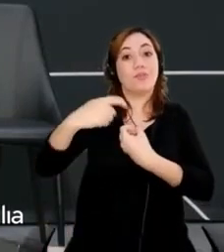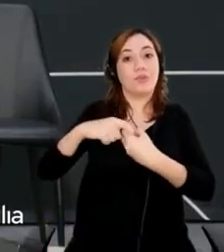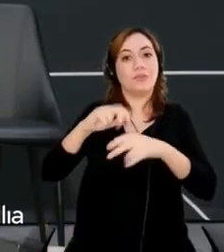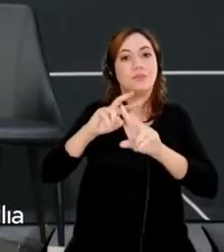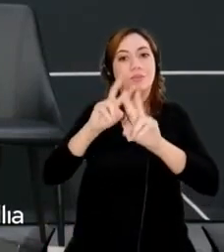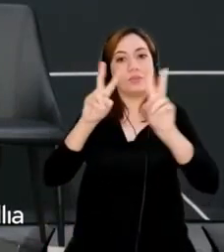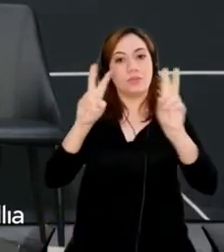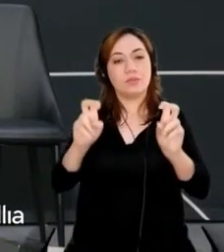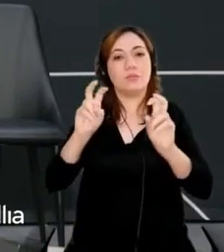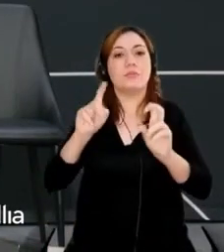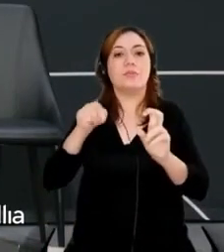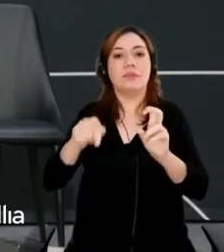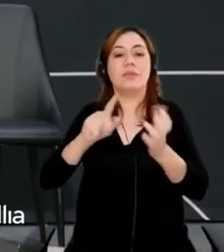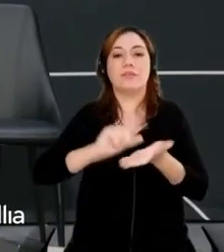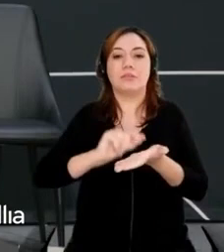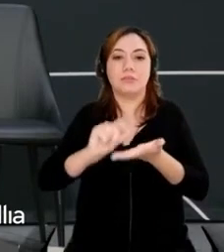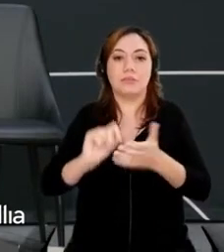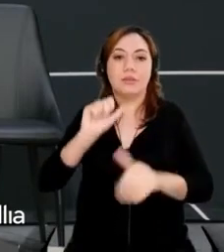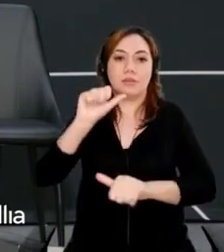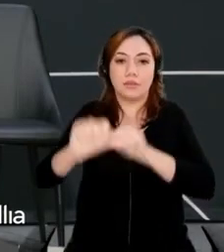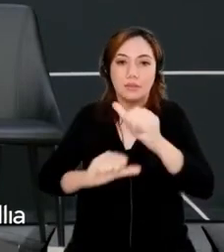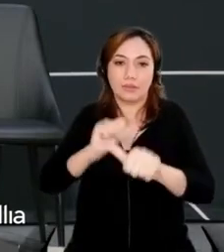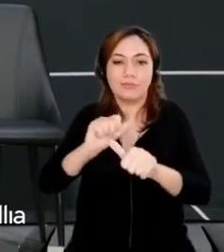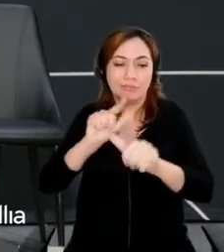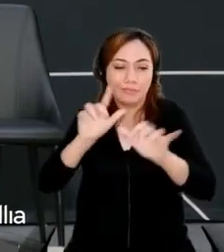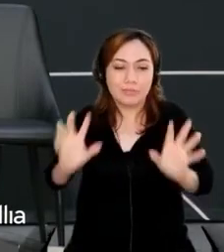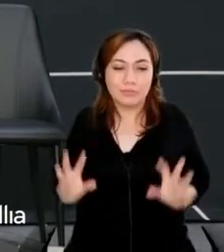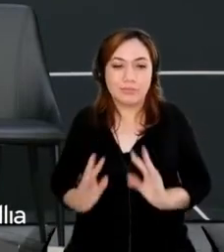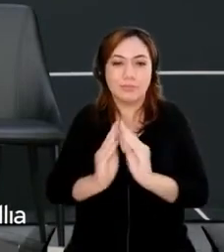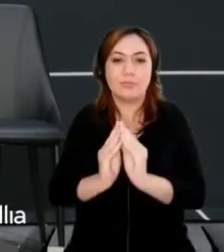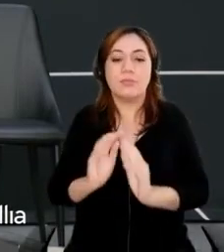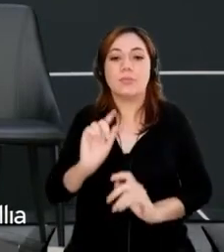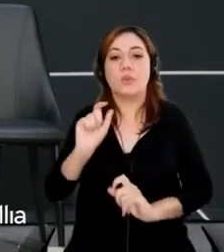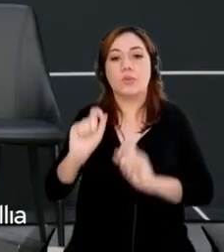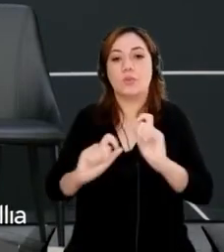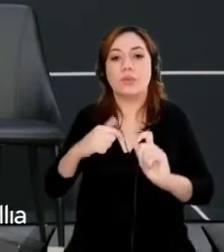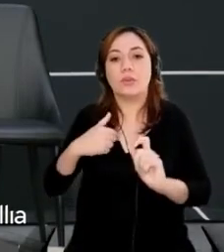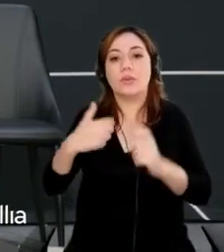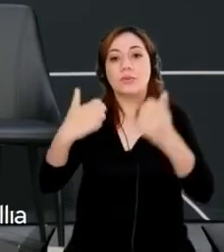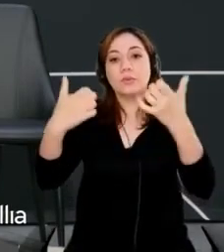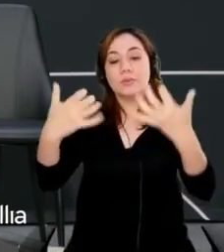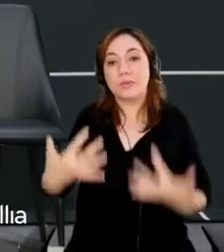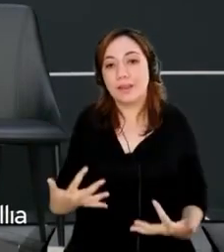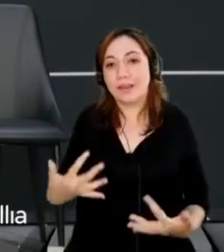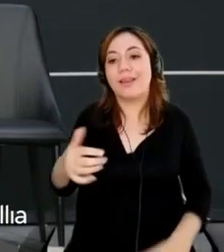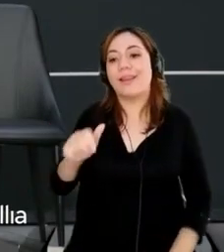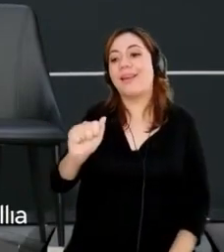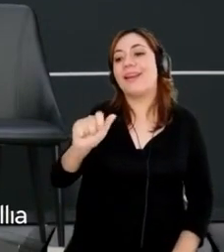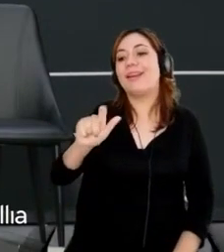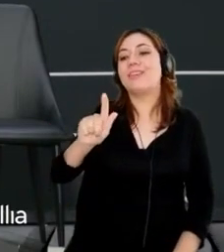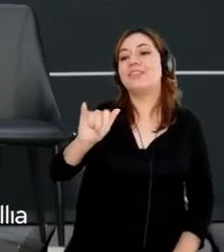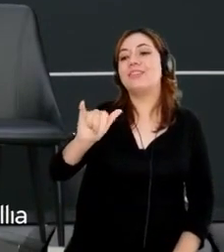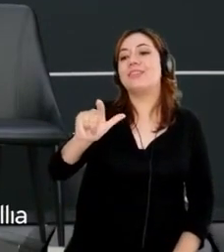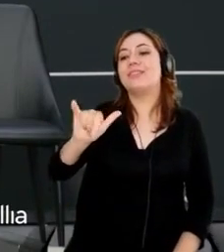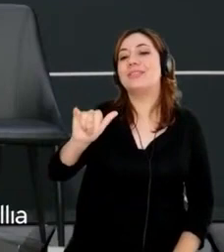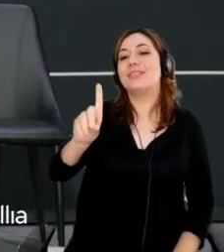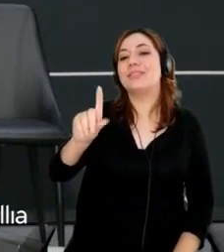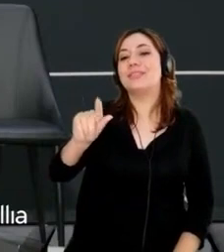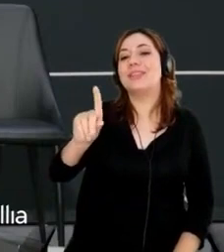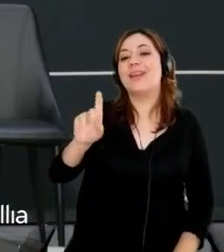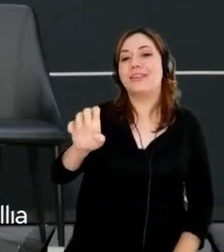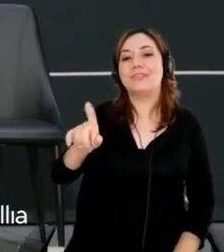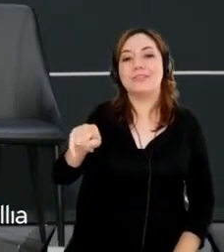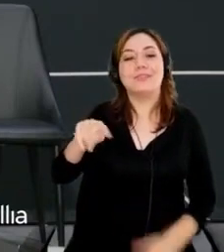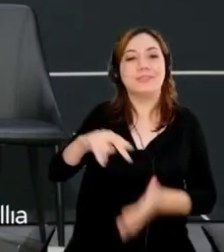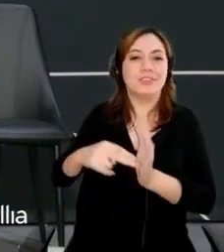it up, I'm going to actually define agility for you. I know everybody avoids this question, but I'm willing